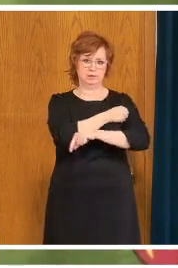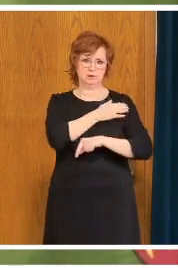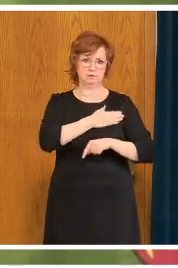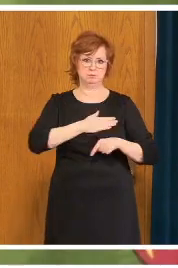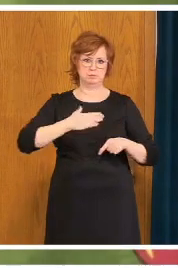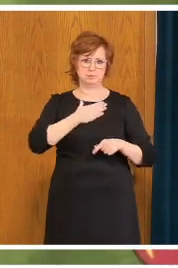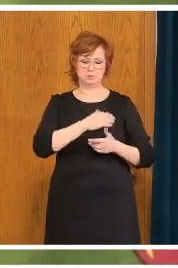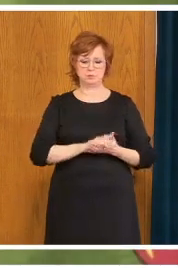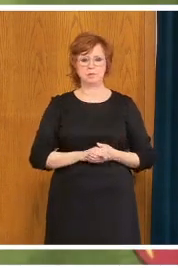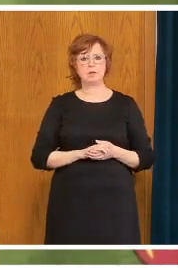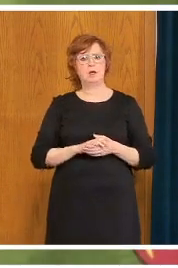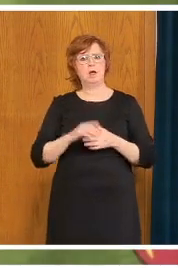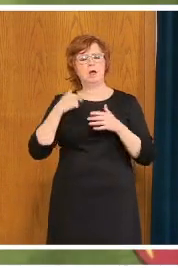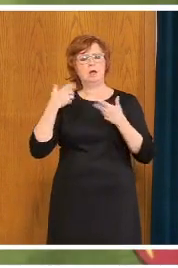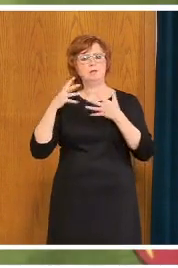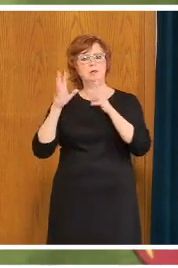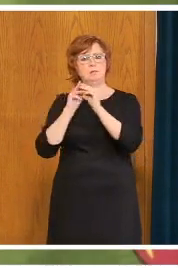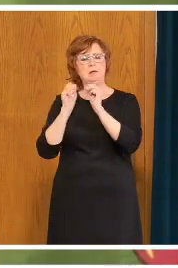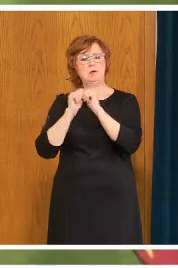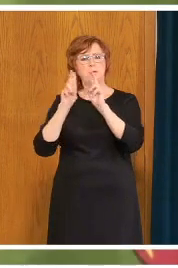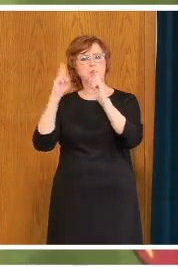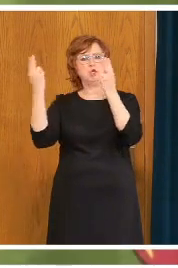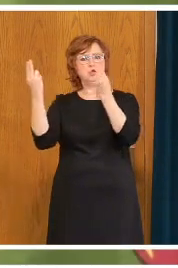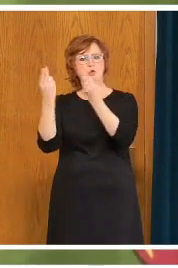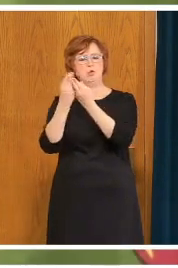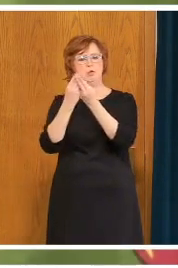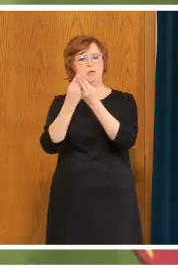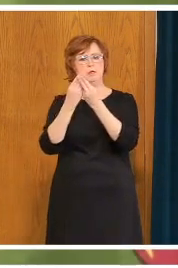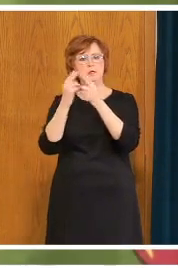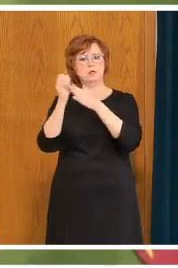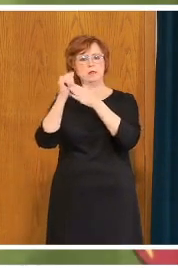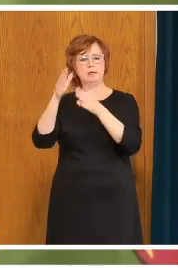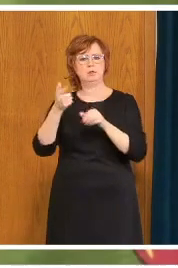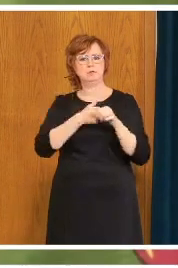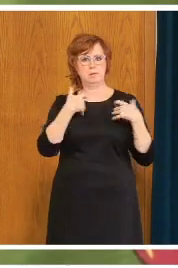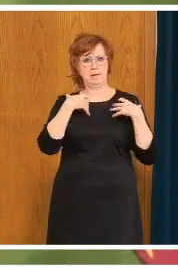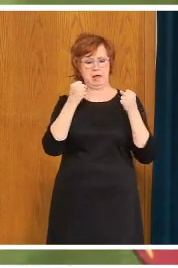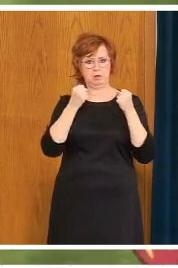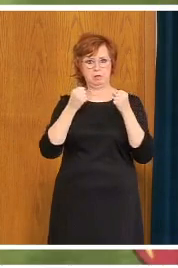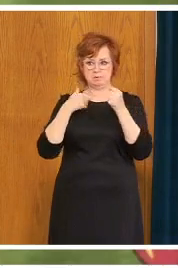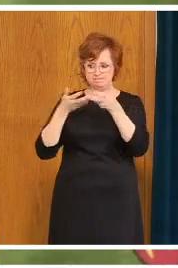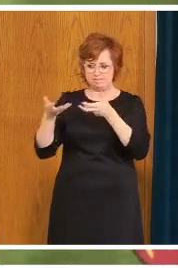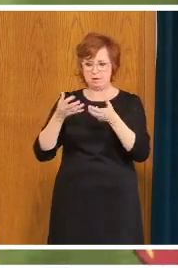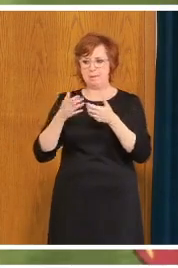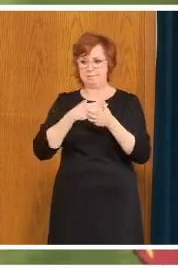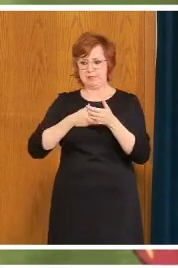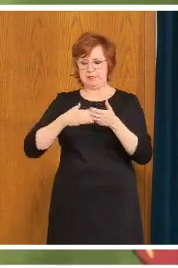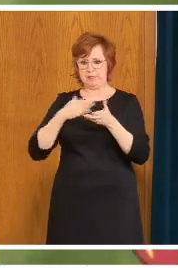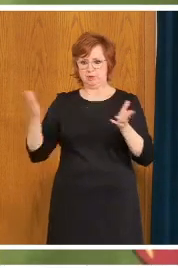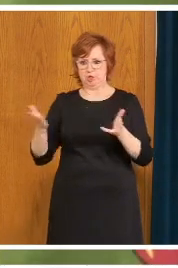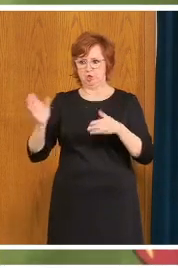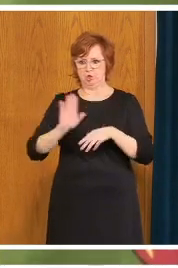the union leaders within the health area to be able to talk to them specifically. They are encouraging their membership